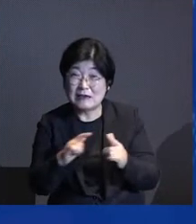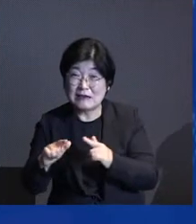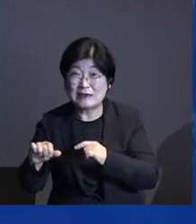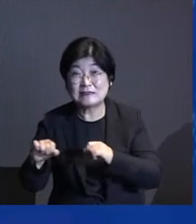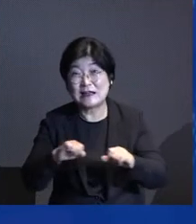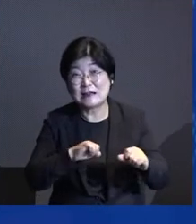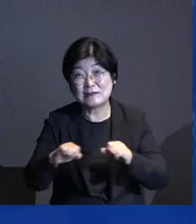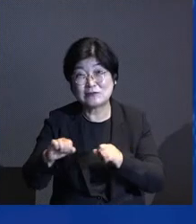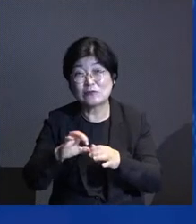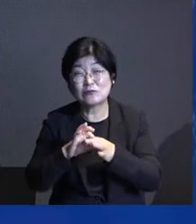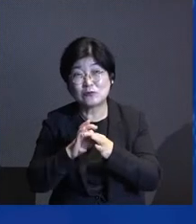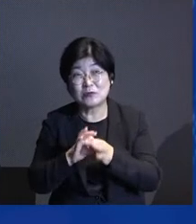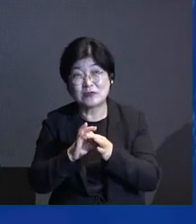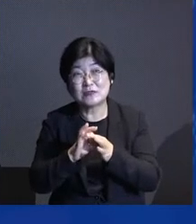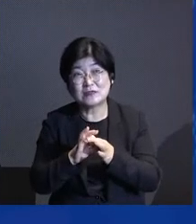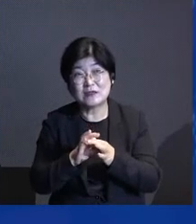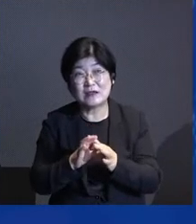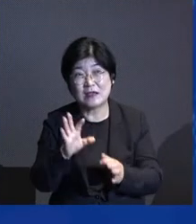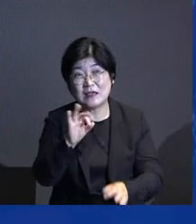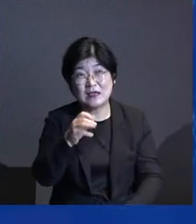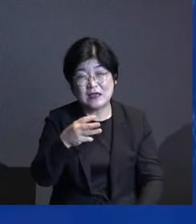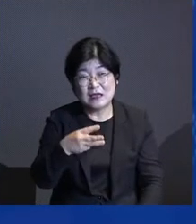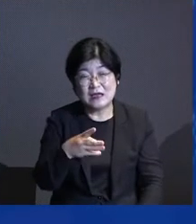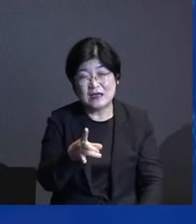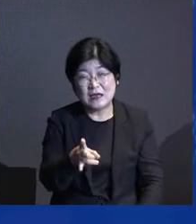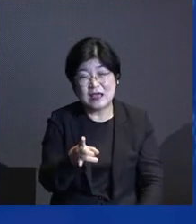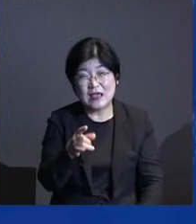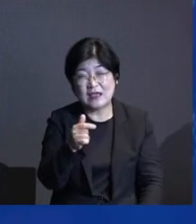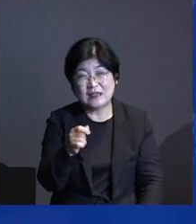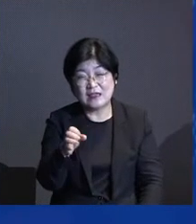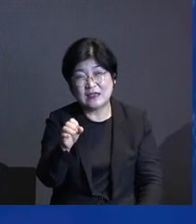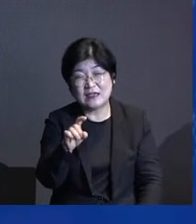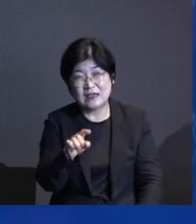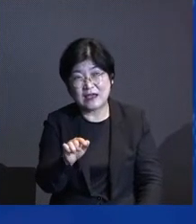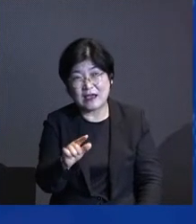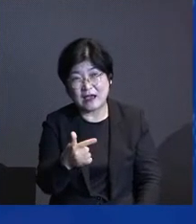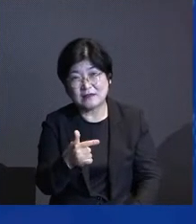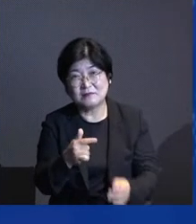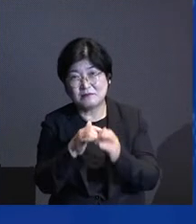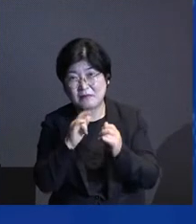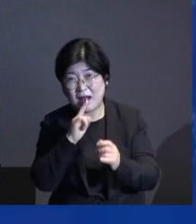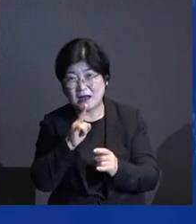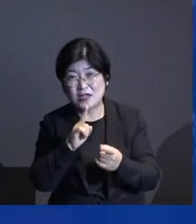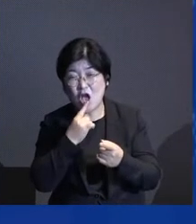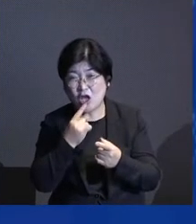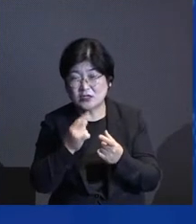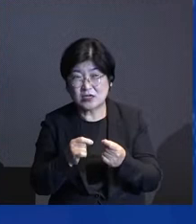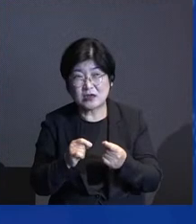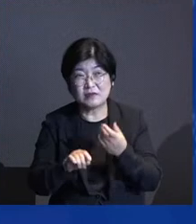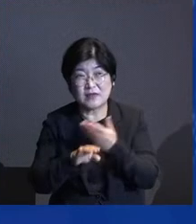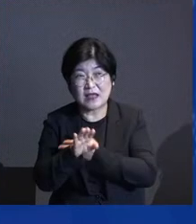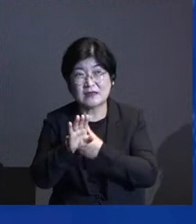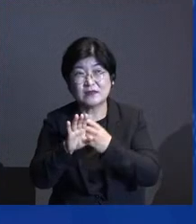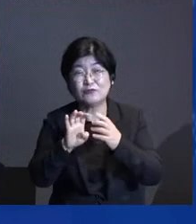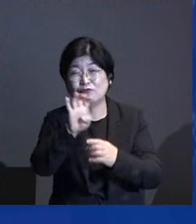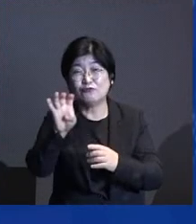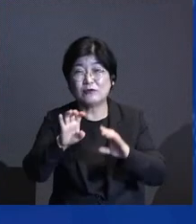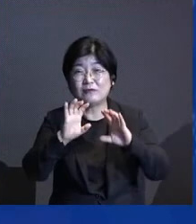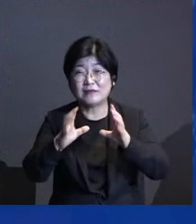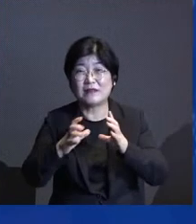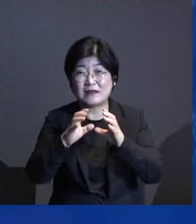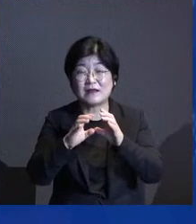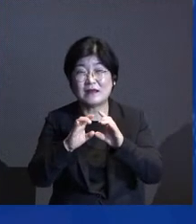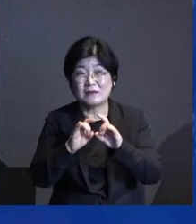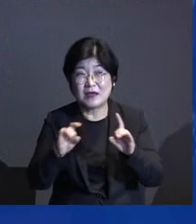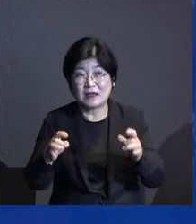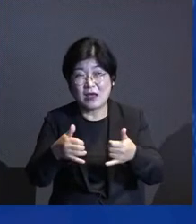been implemented in different European countries. I will now talk